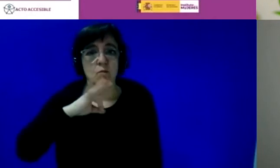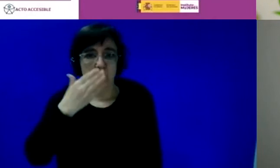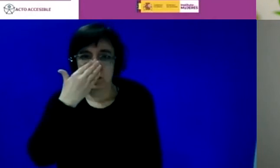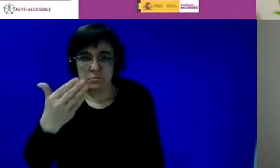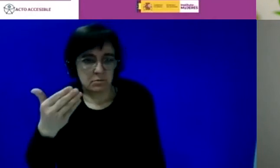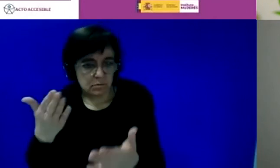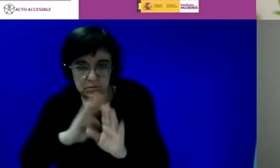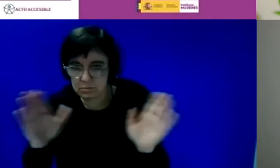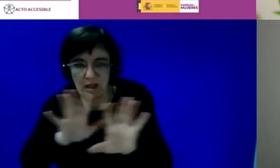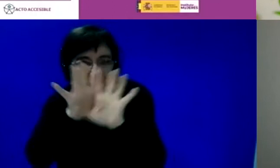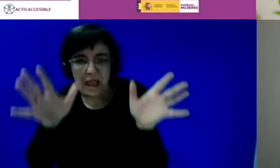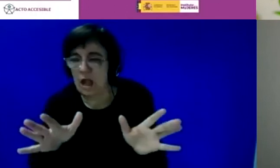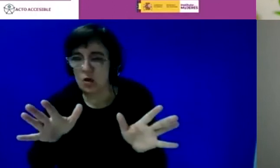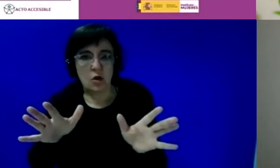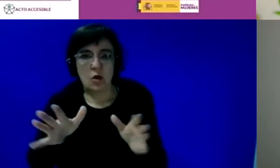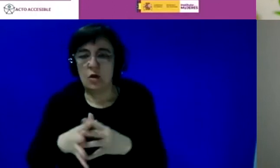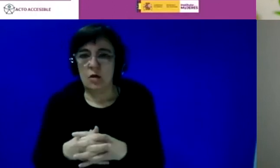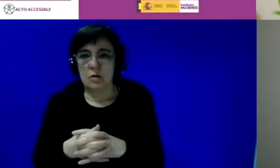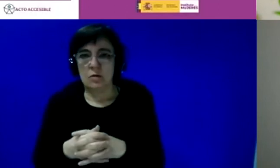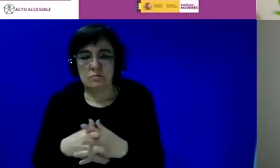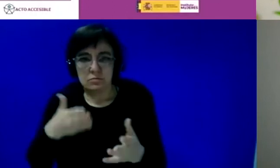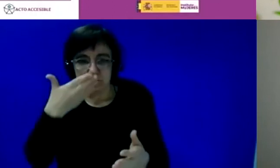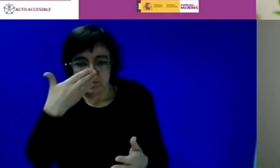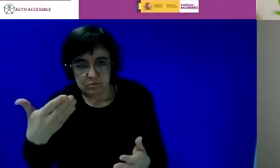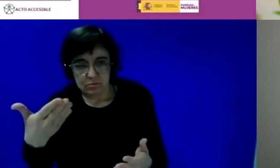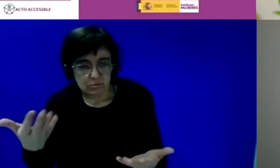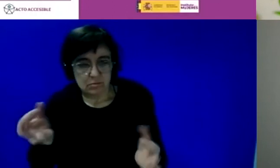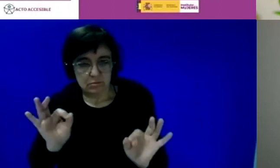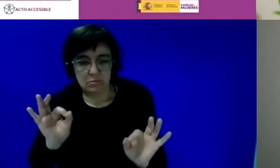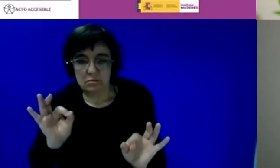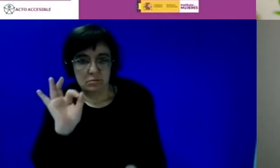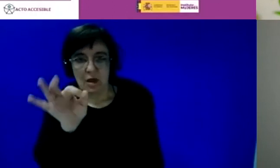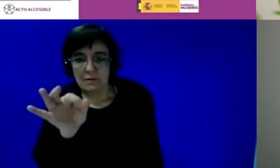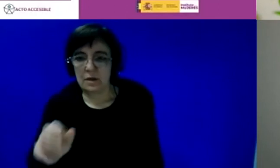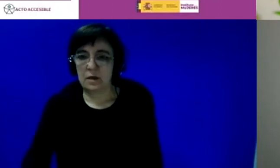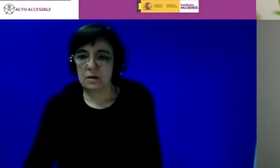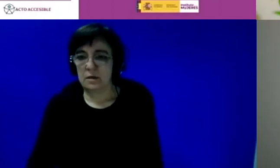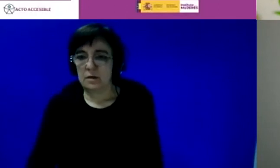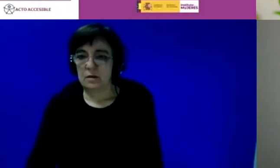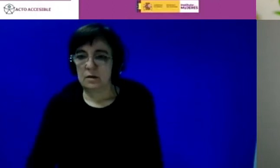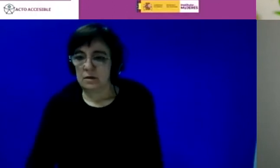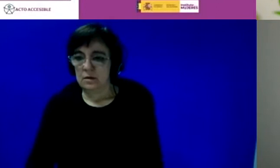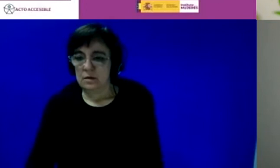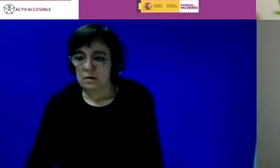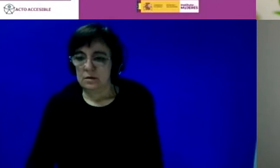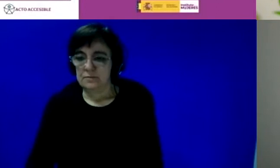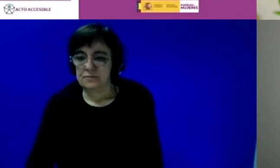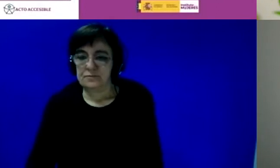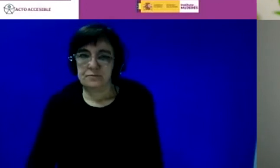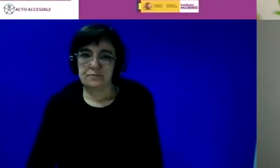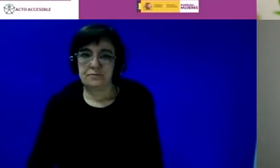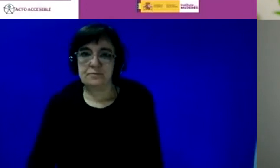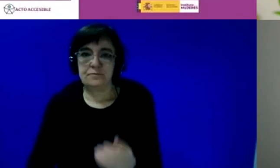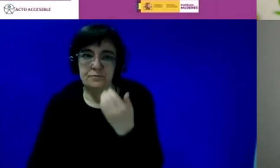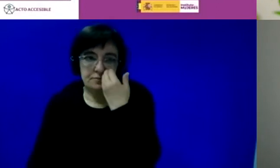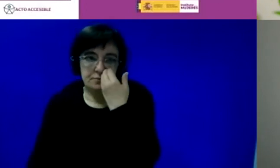official confirmation from your countries that they are no longer able to receive these great numbers